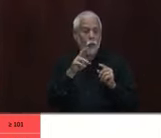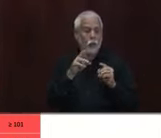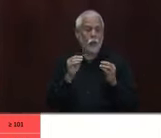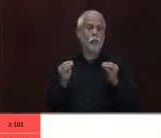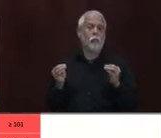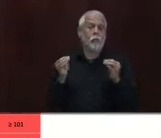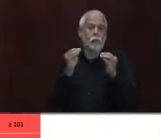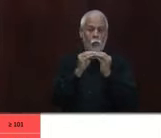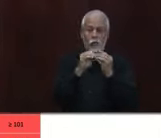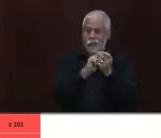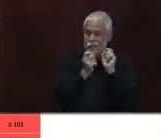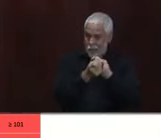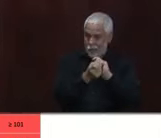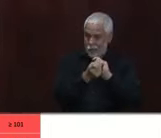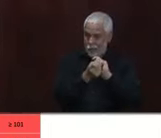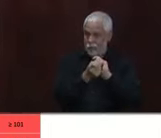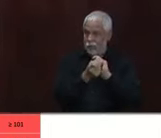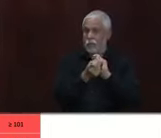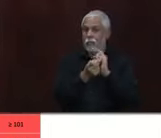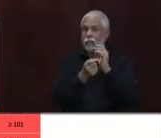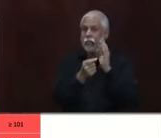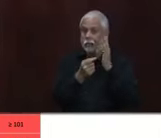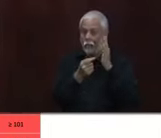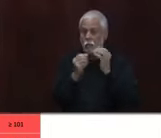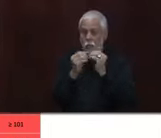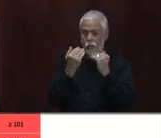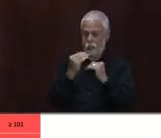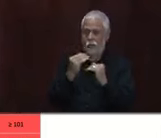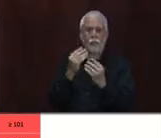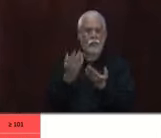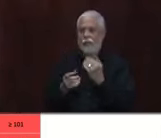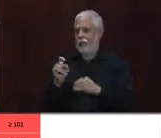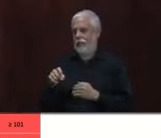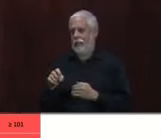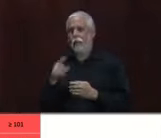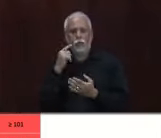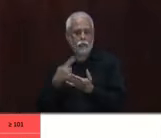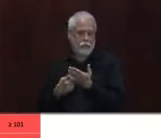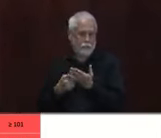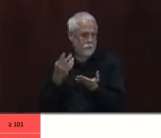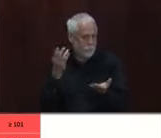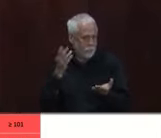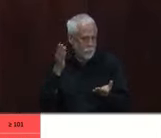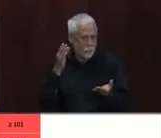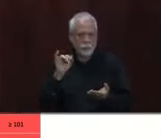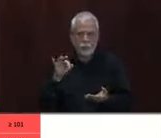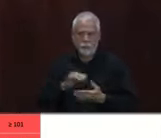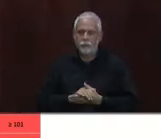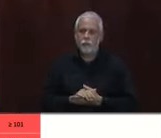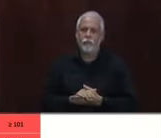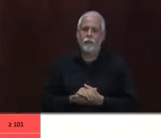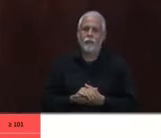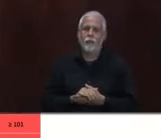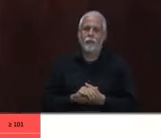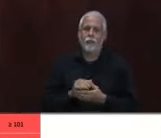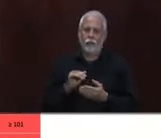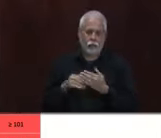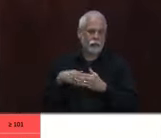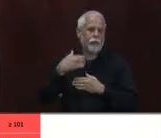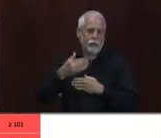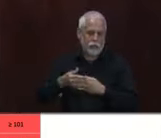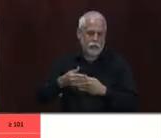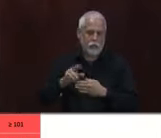additional change, additional restrictions may be needed and will be discussed at our